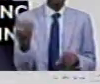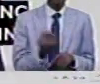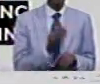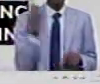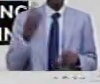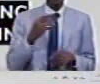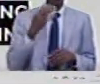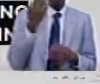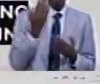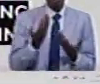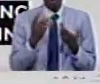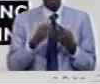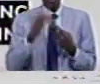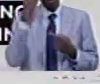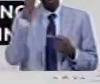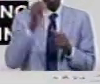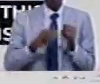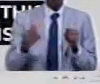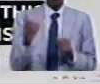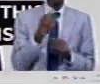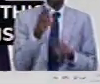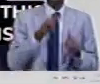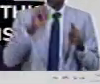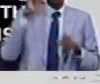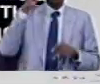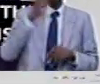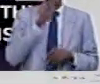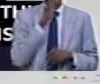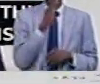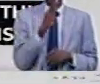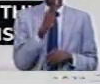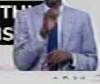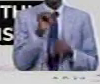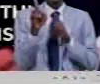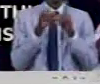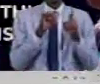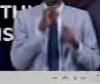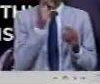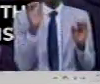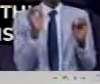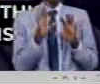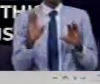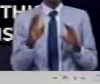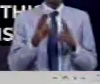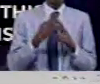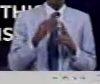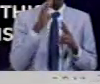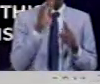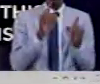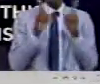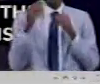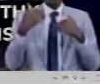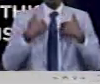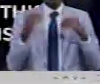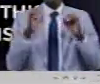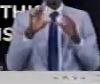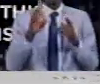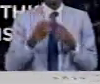and they think being a star has nothing to bring. Youth of today do not think like this, if not with an opportunity